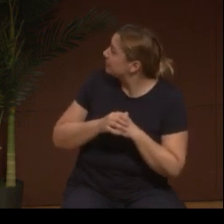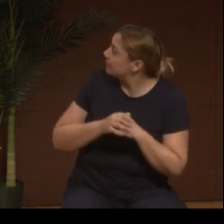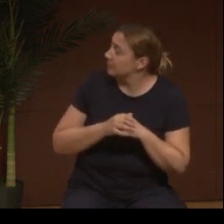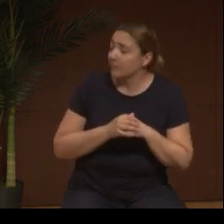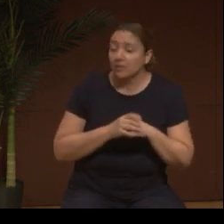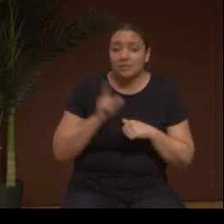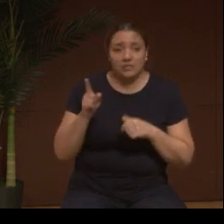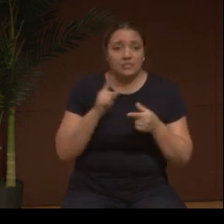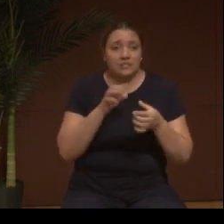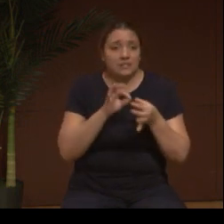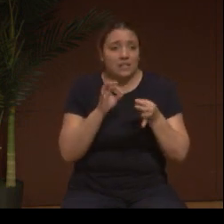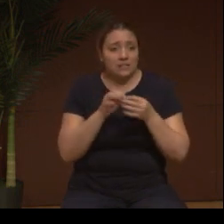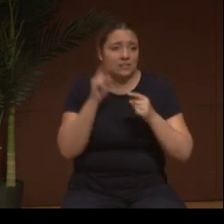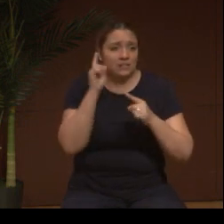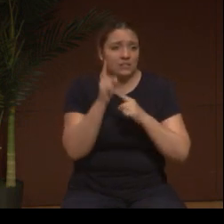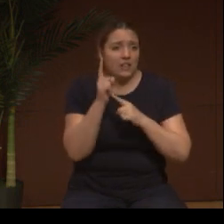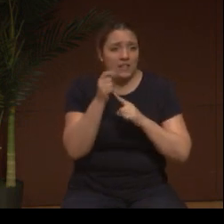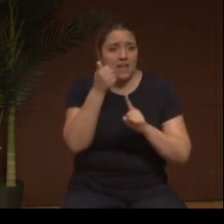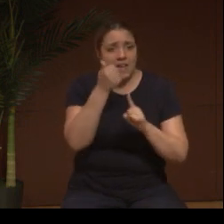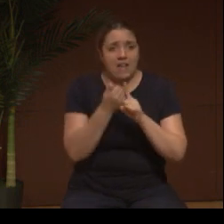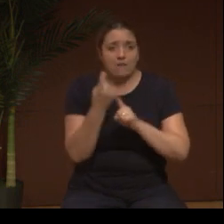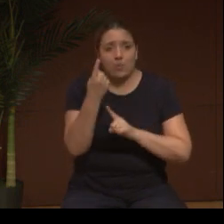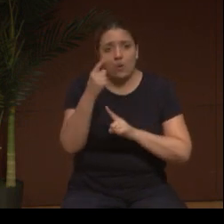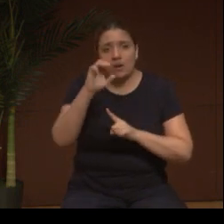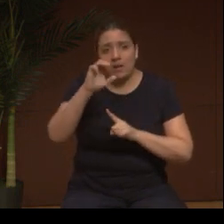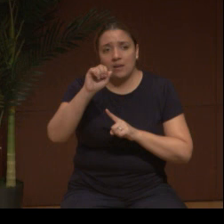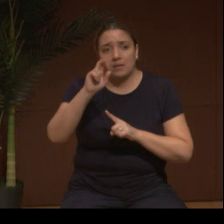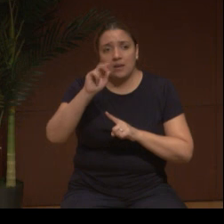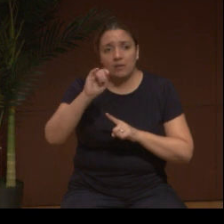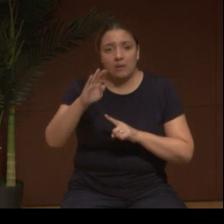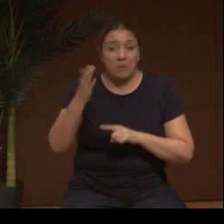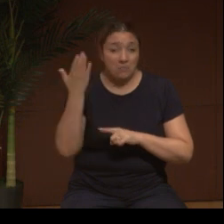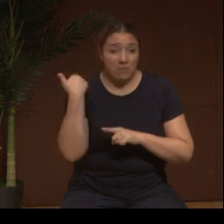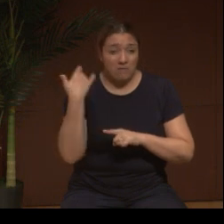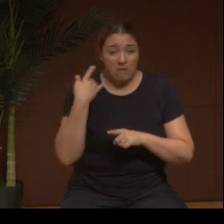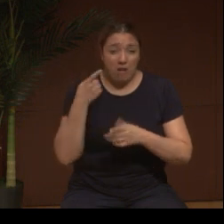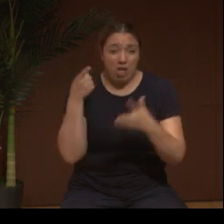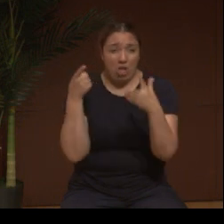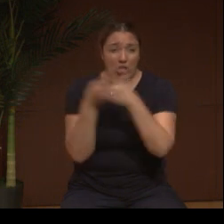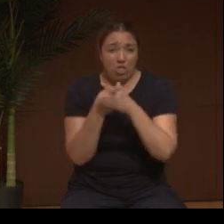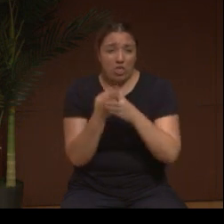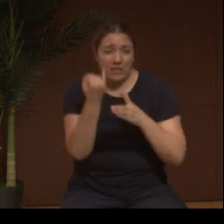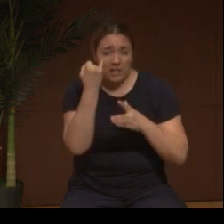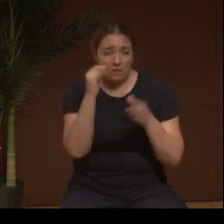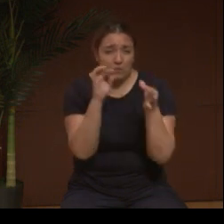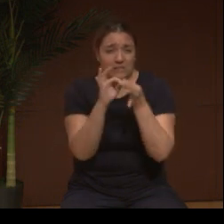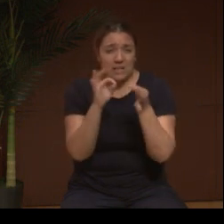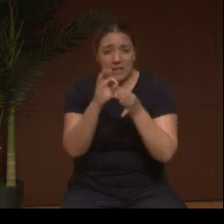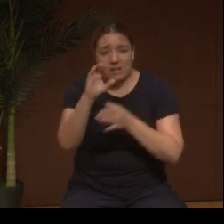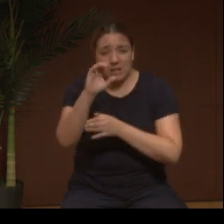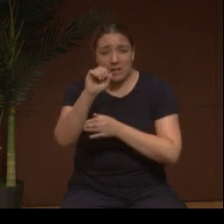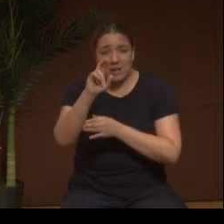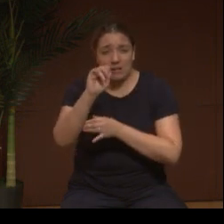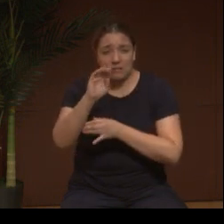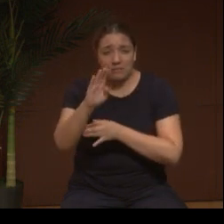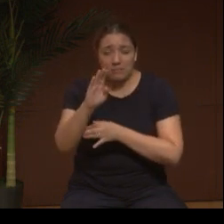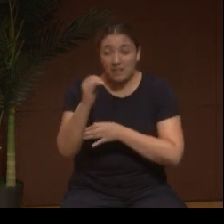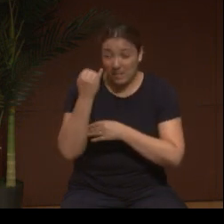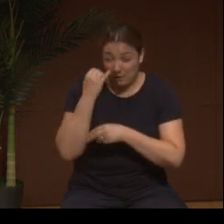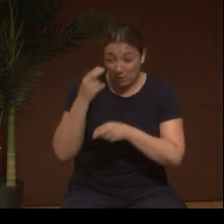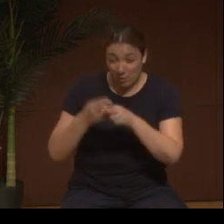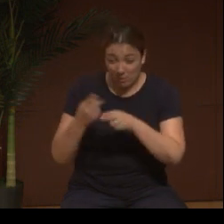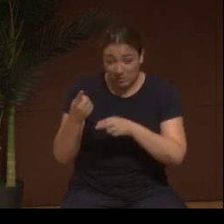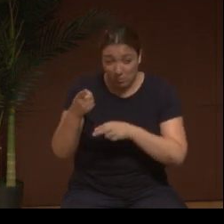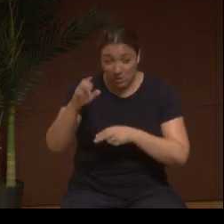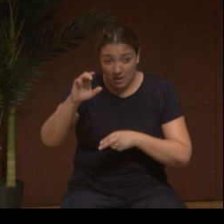suddenly, everyone is Carib. Before it was an insult to say that someone was Carib. She went on to explain that it means that, you know, if you call someone Carib,